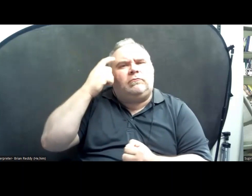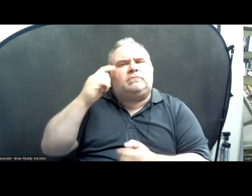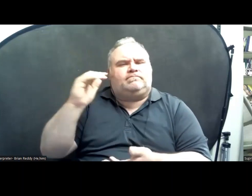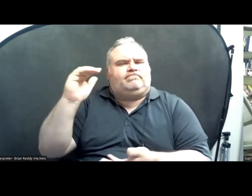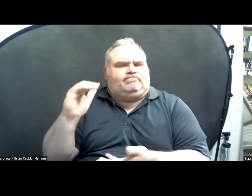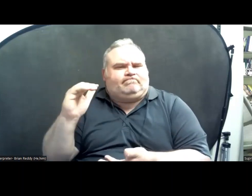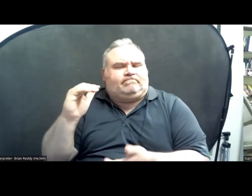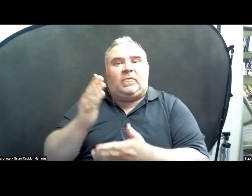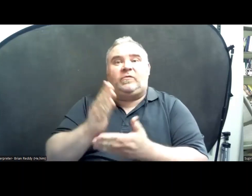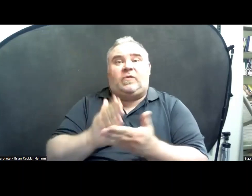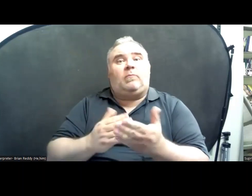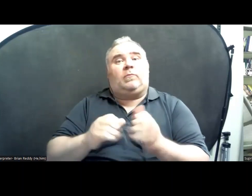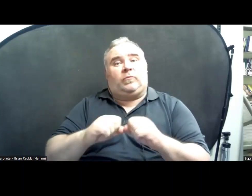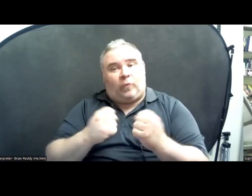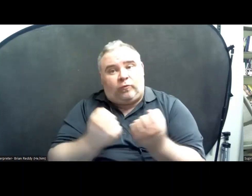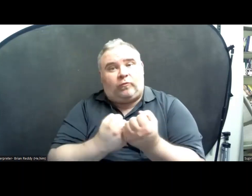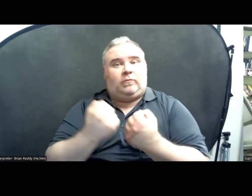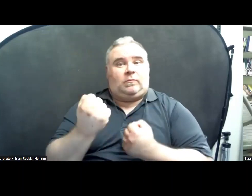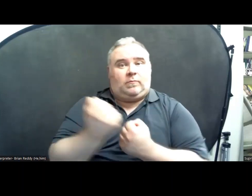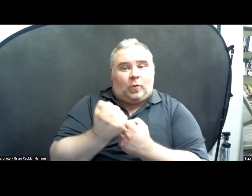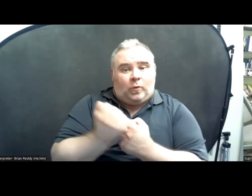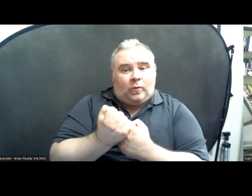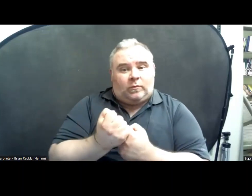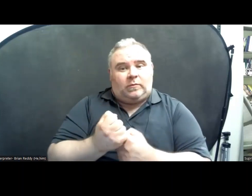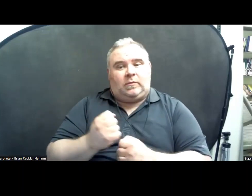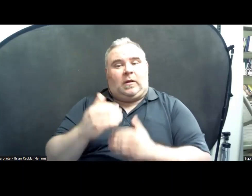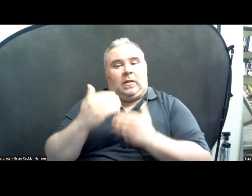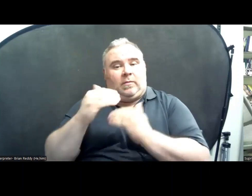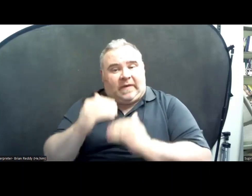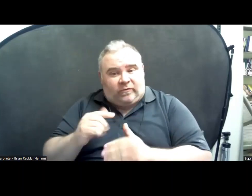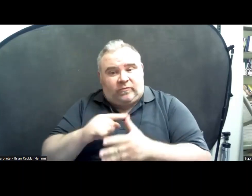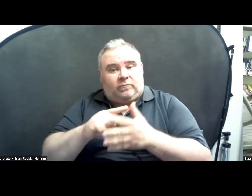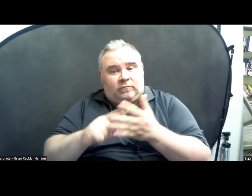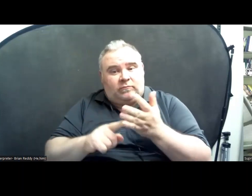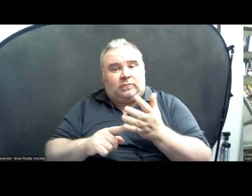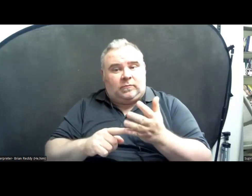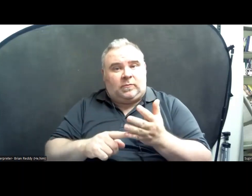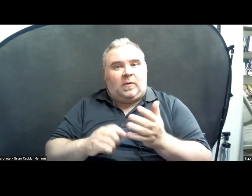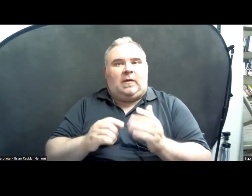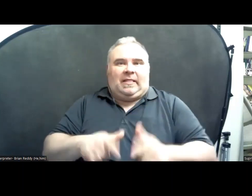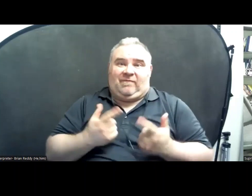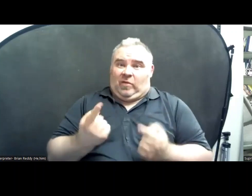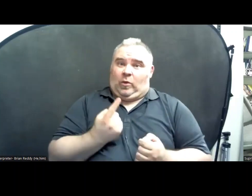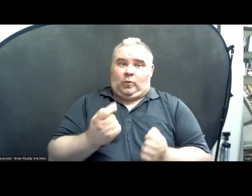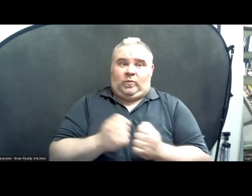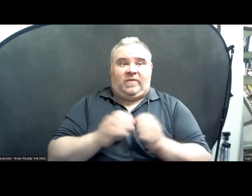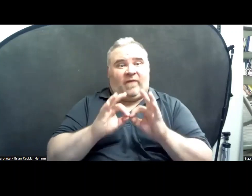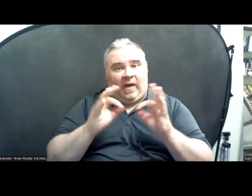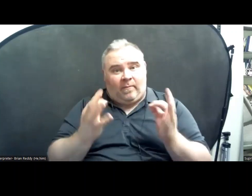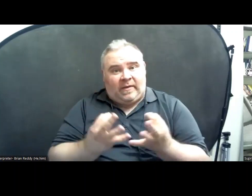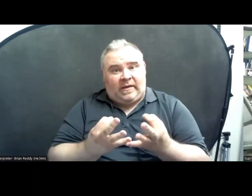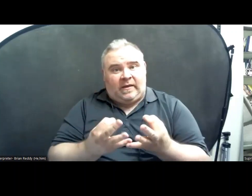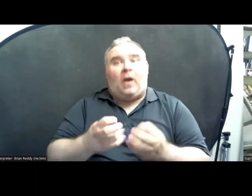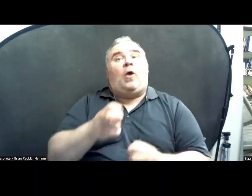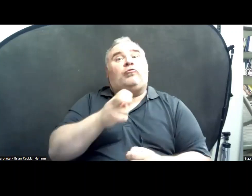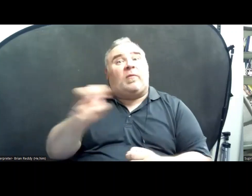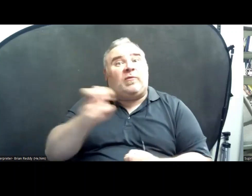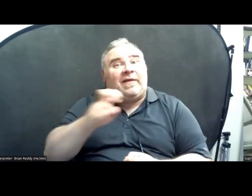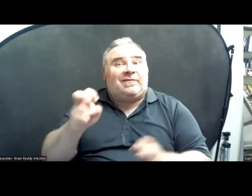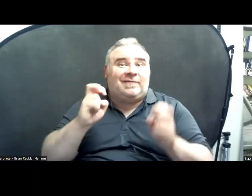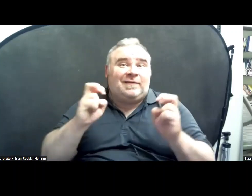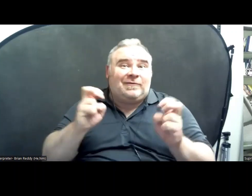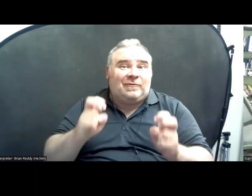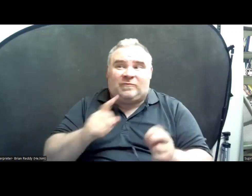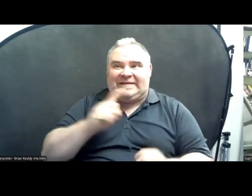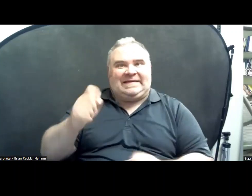social support limitations because he lived alone with family support, had transportation issues because he